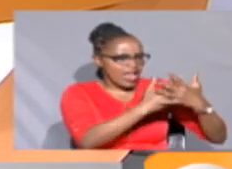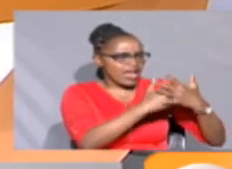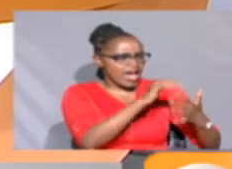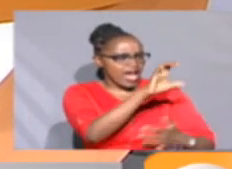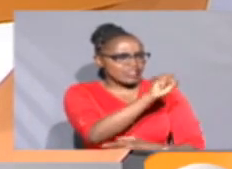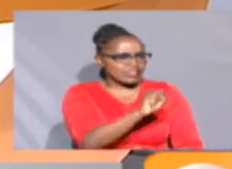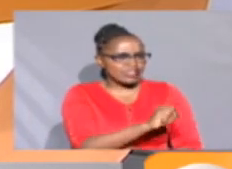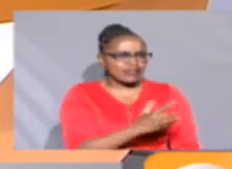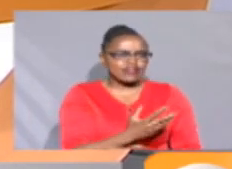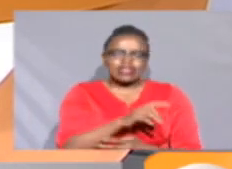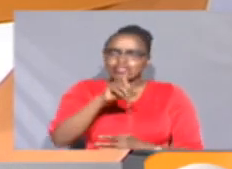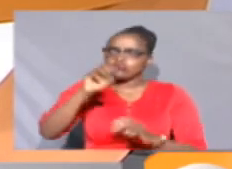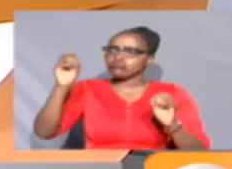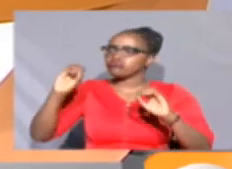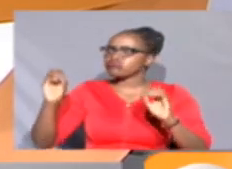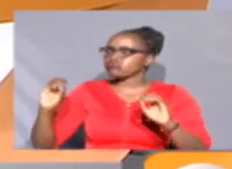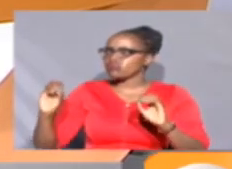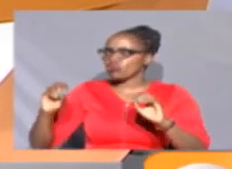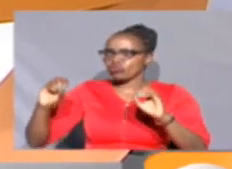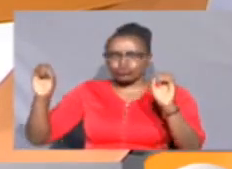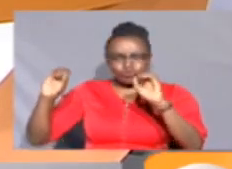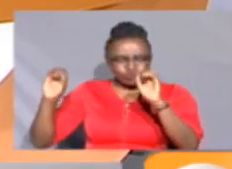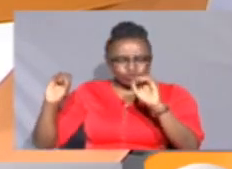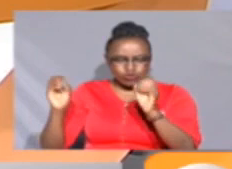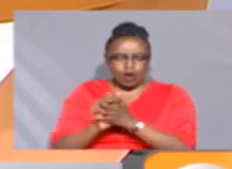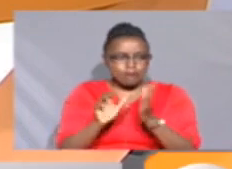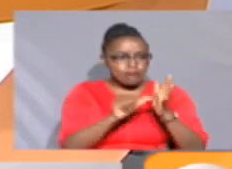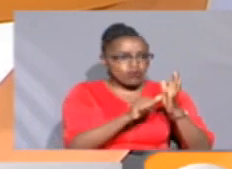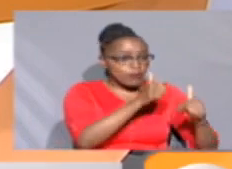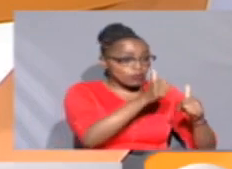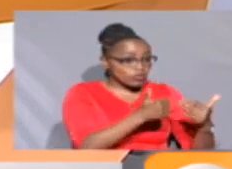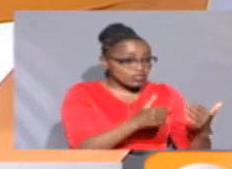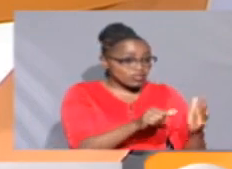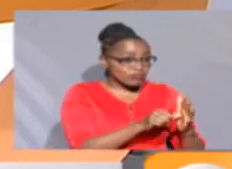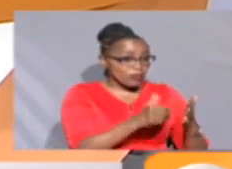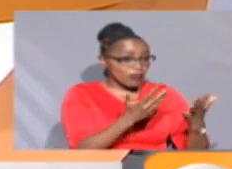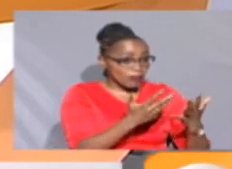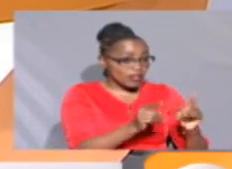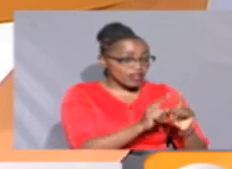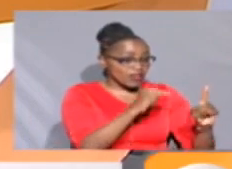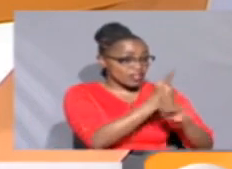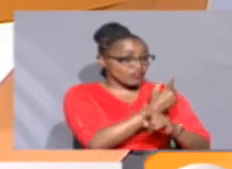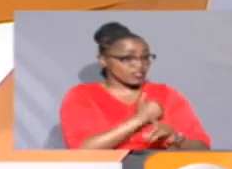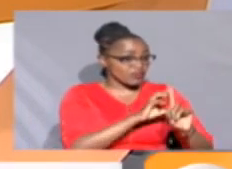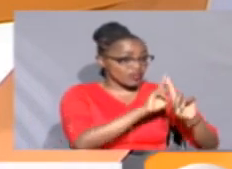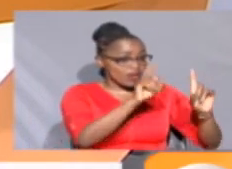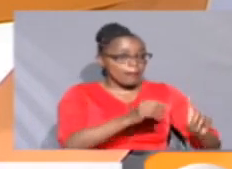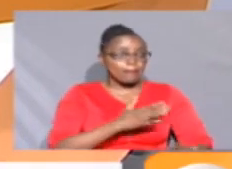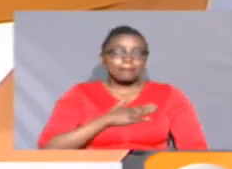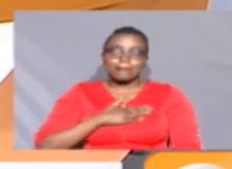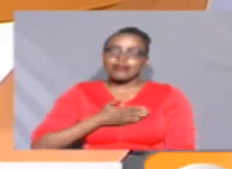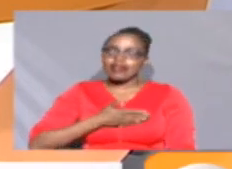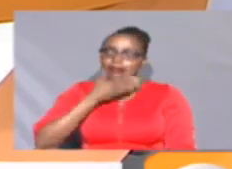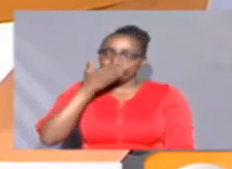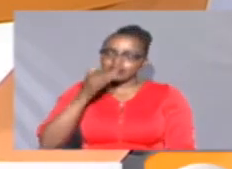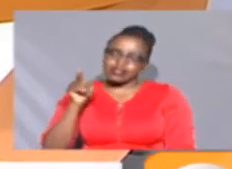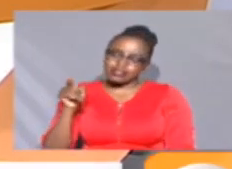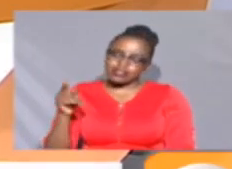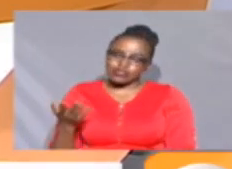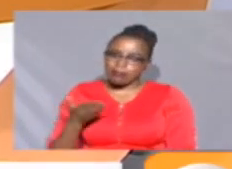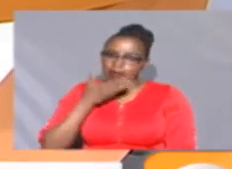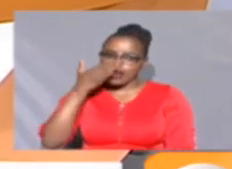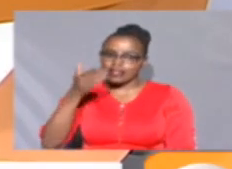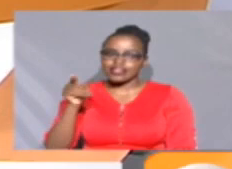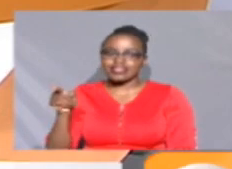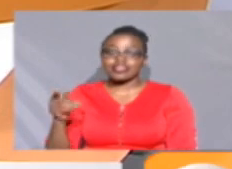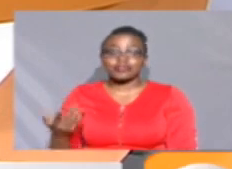cabinet shouldn't. Secretary? Why shouldn't. Shouldn't. Why should there be problems about. The idea. Why should there be a difference in I'm answering